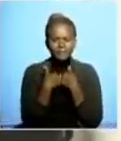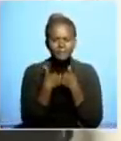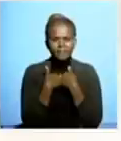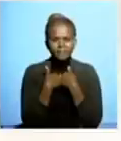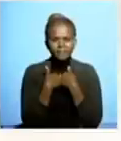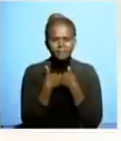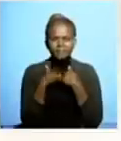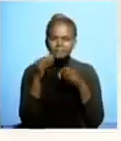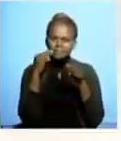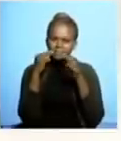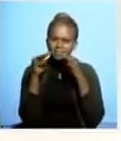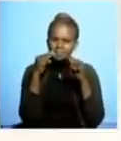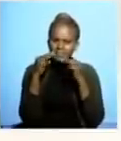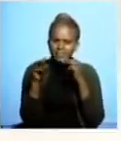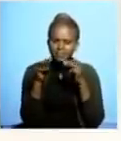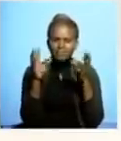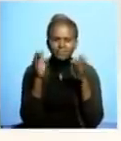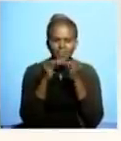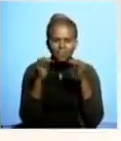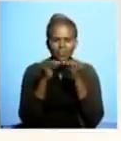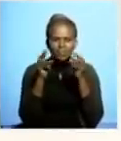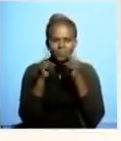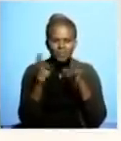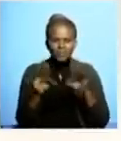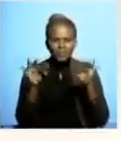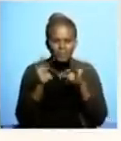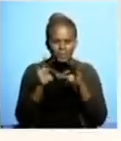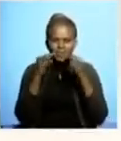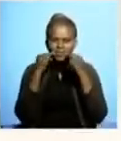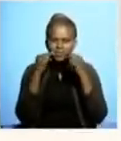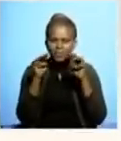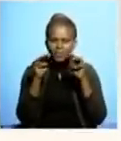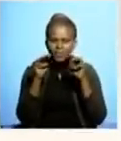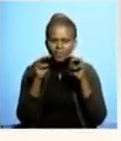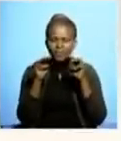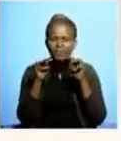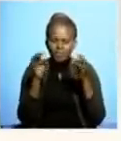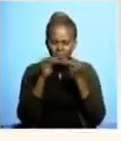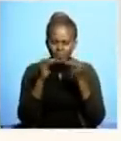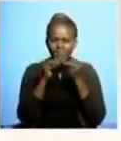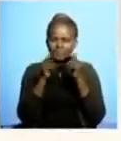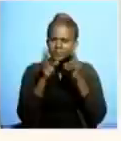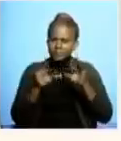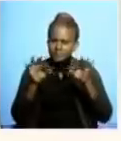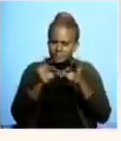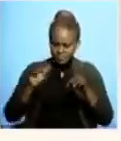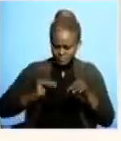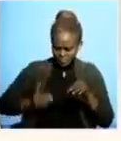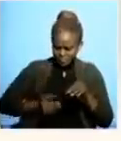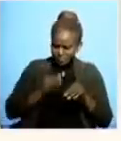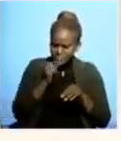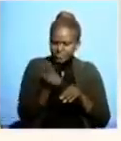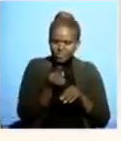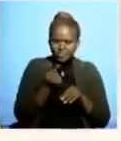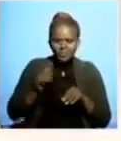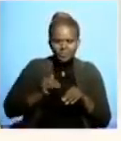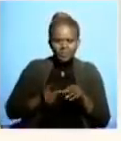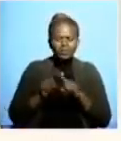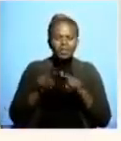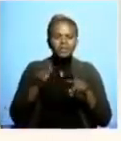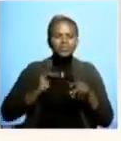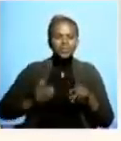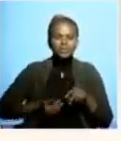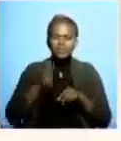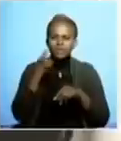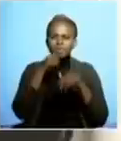But the message more important than just being women is capable women. I want to emphasize that point to the